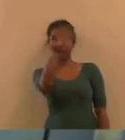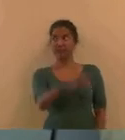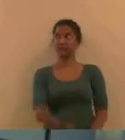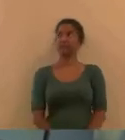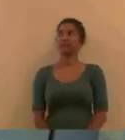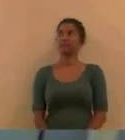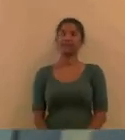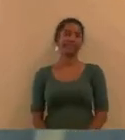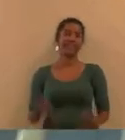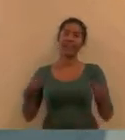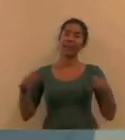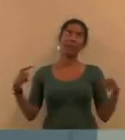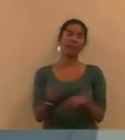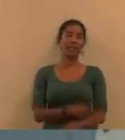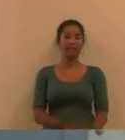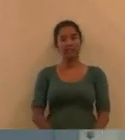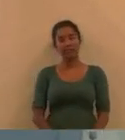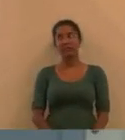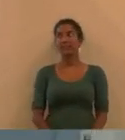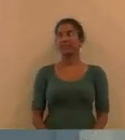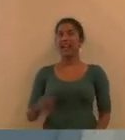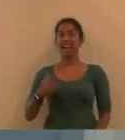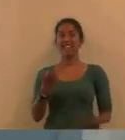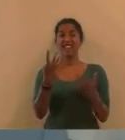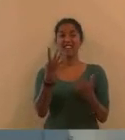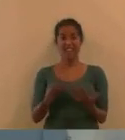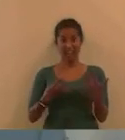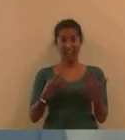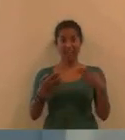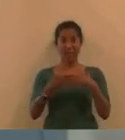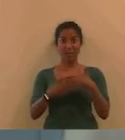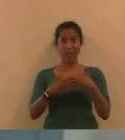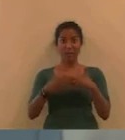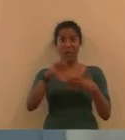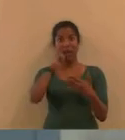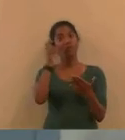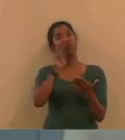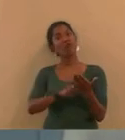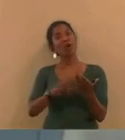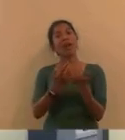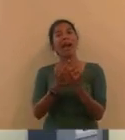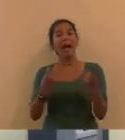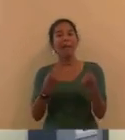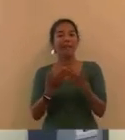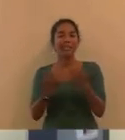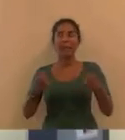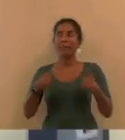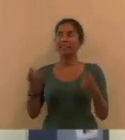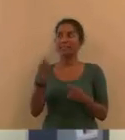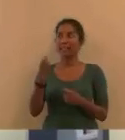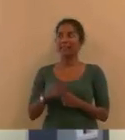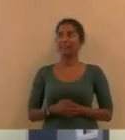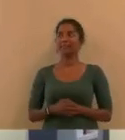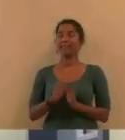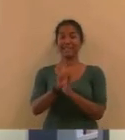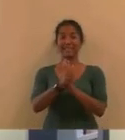I miss. So I'd have 9 more goes and I'd record the amount of times that I was successful. Okay, skill challenge